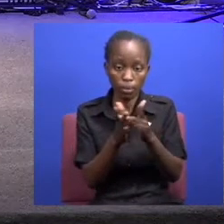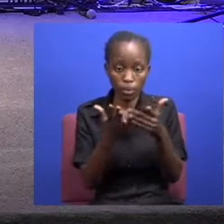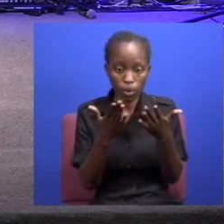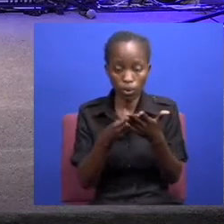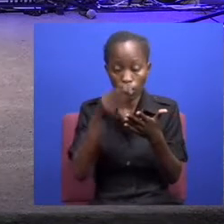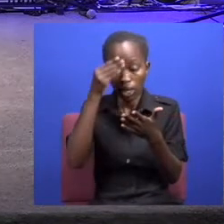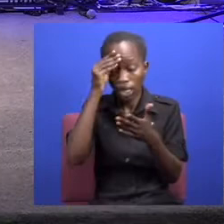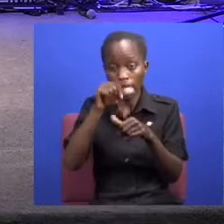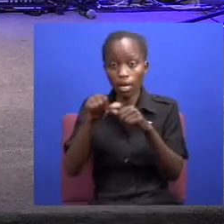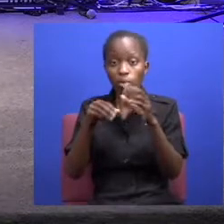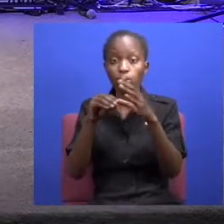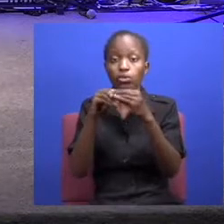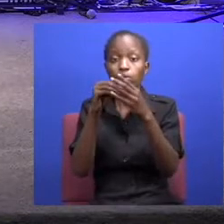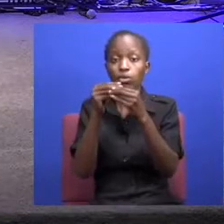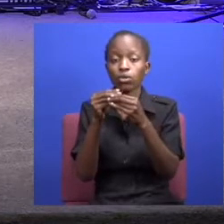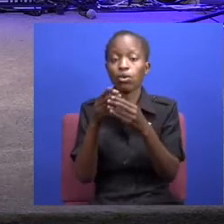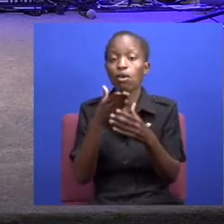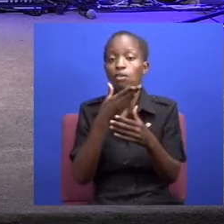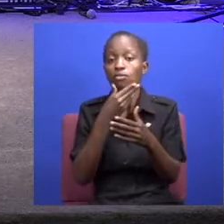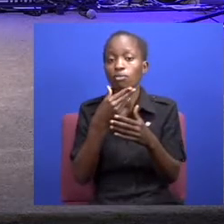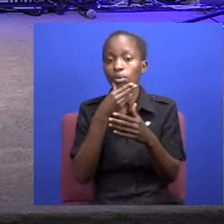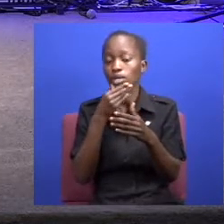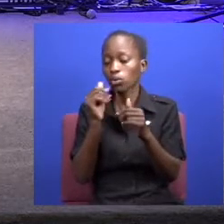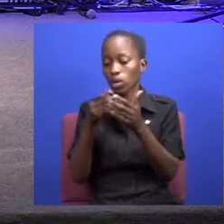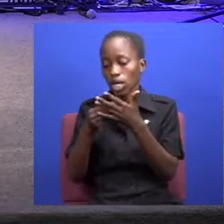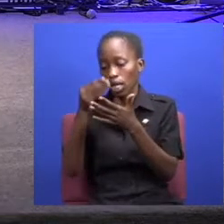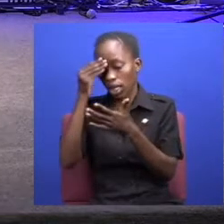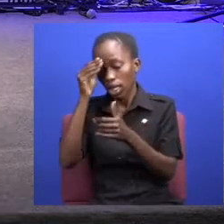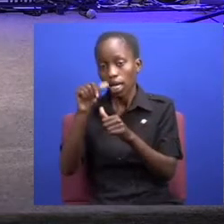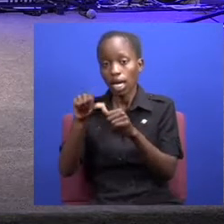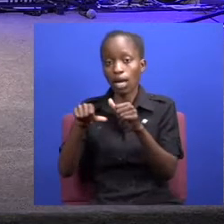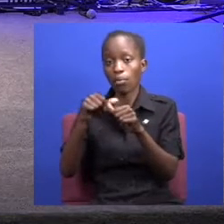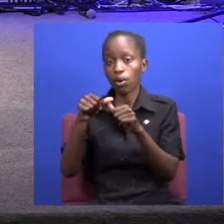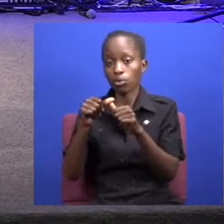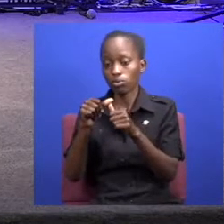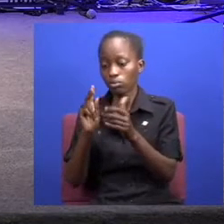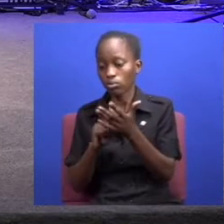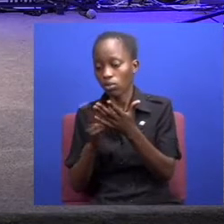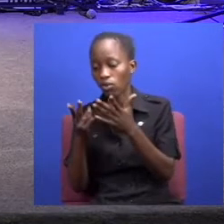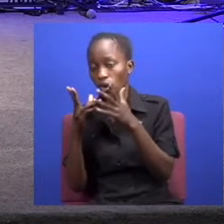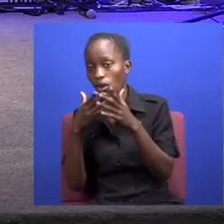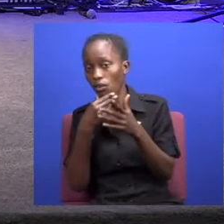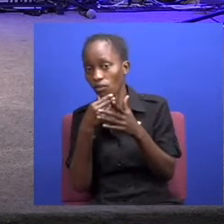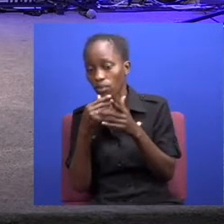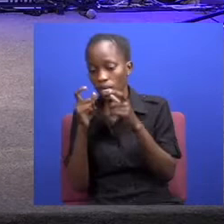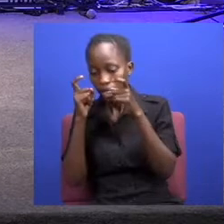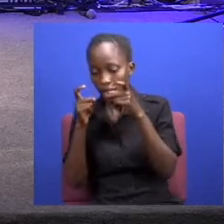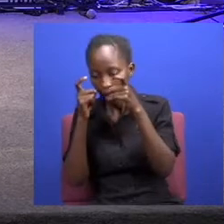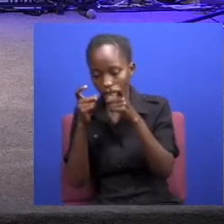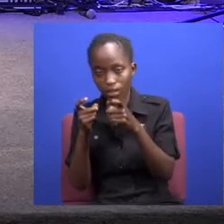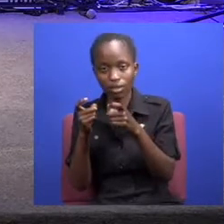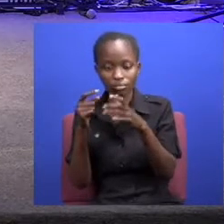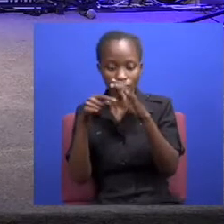of man in the image of God. We learn about the fall of man, and by that fall came sin.